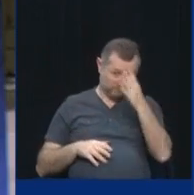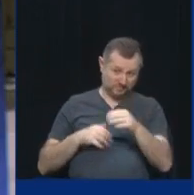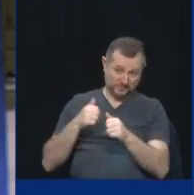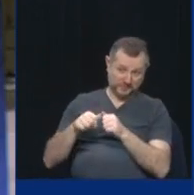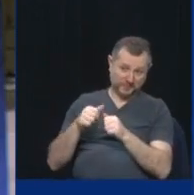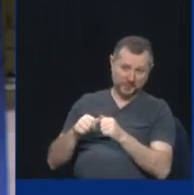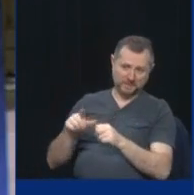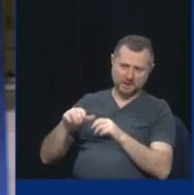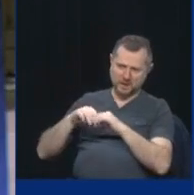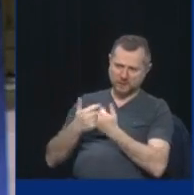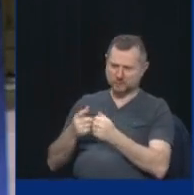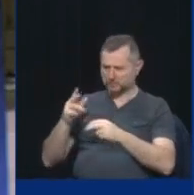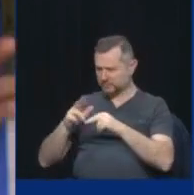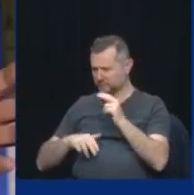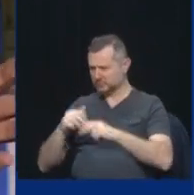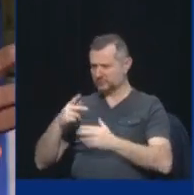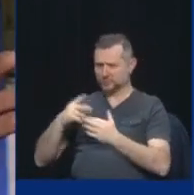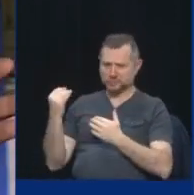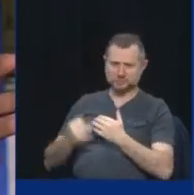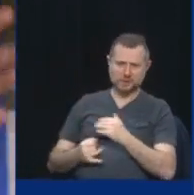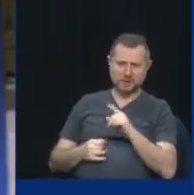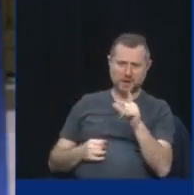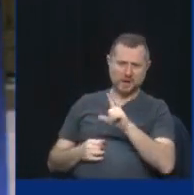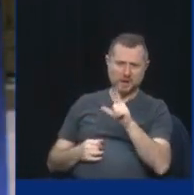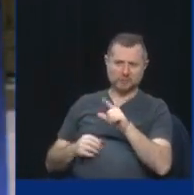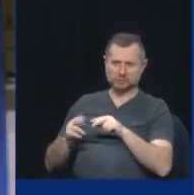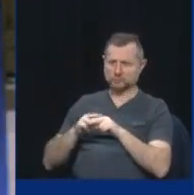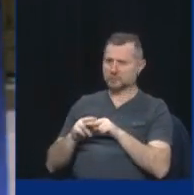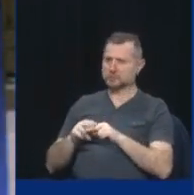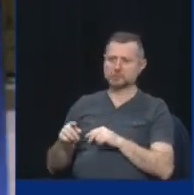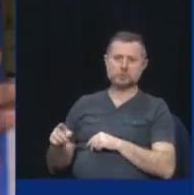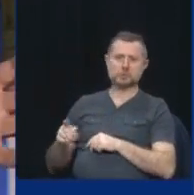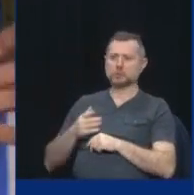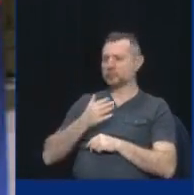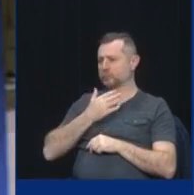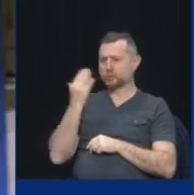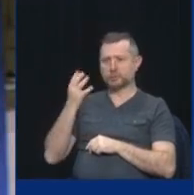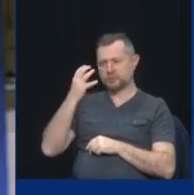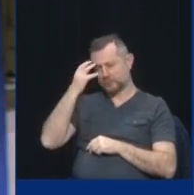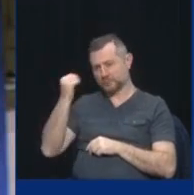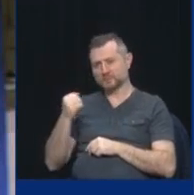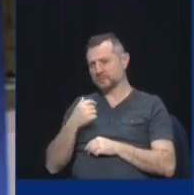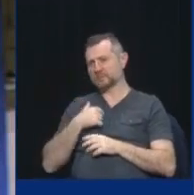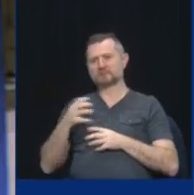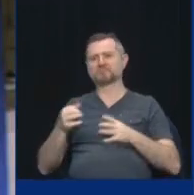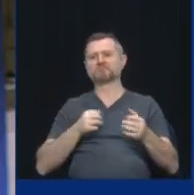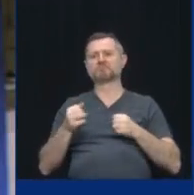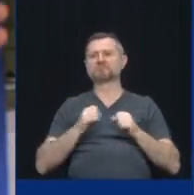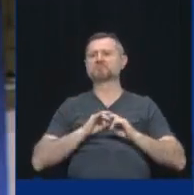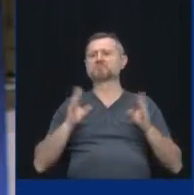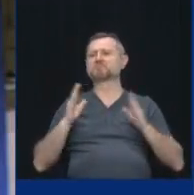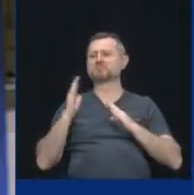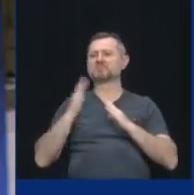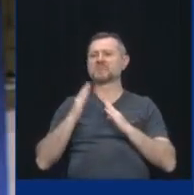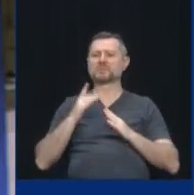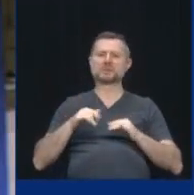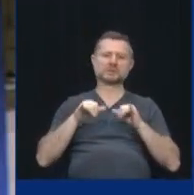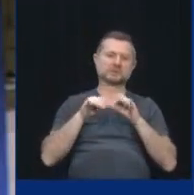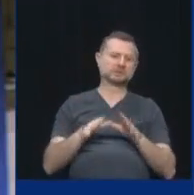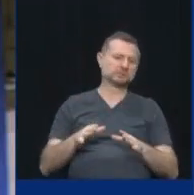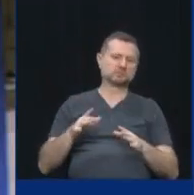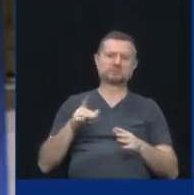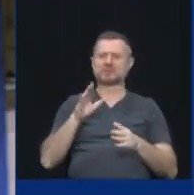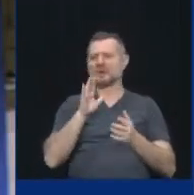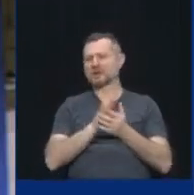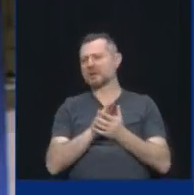made no sense. And I brought in the best engineers, the best academics. We did a